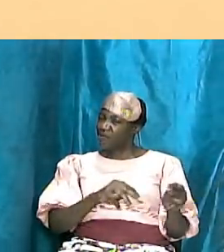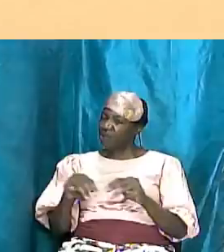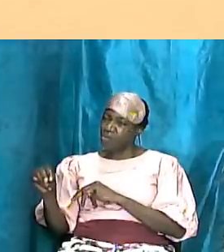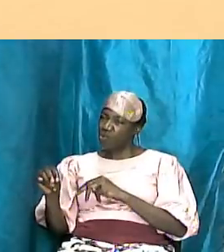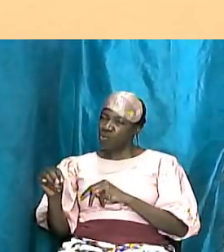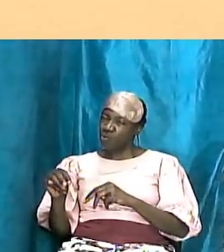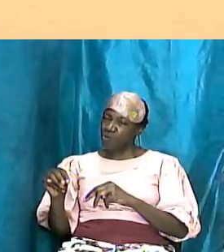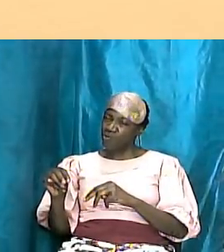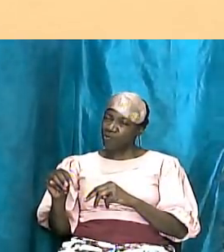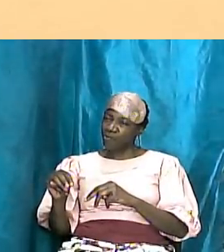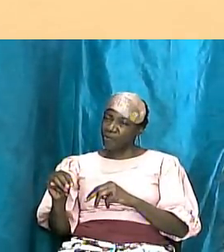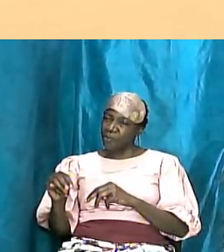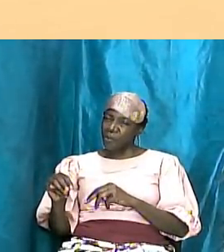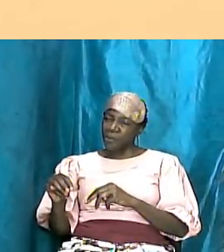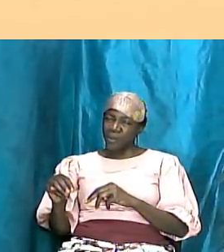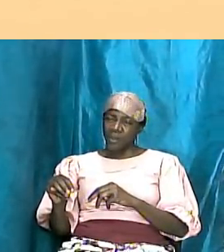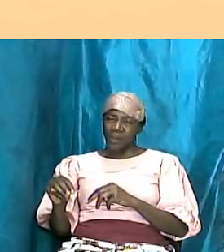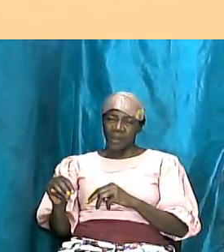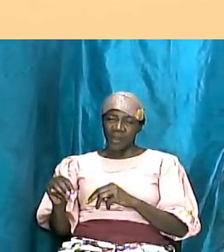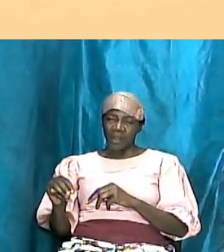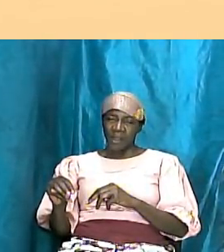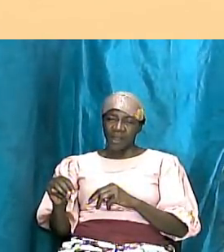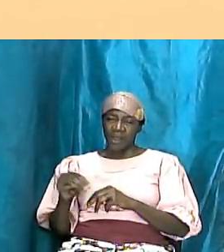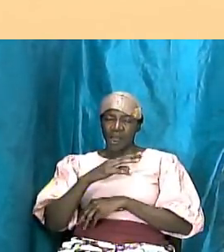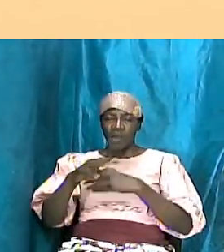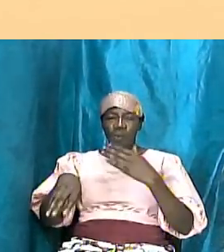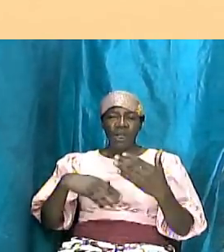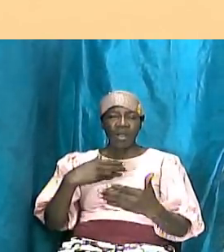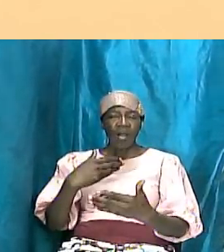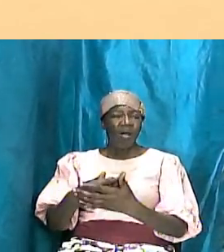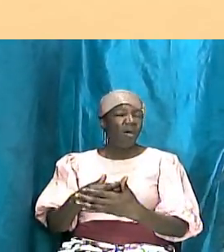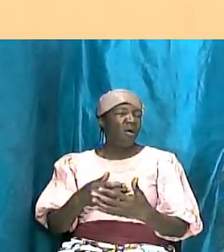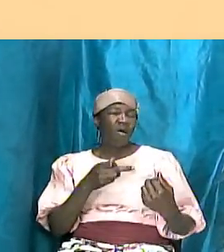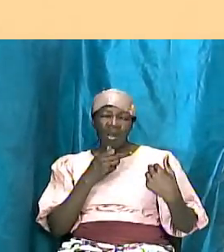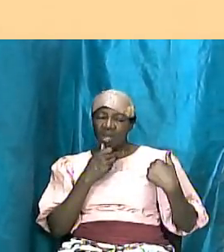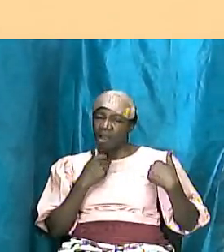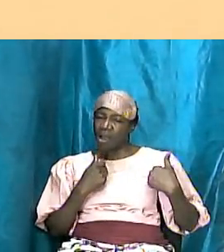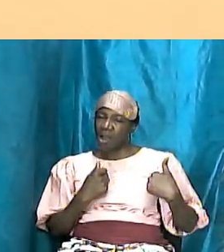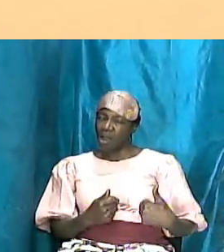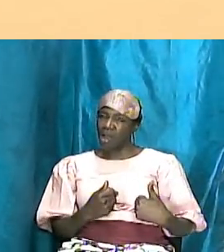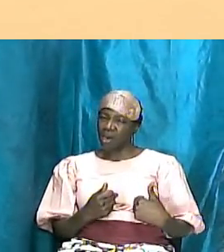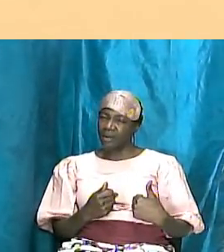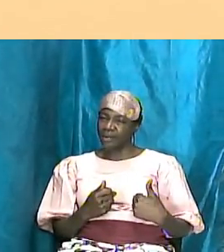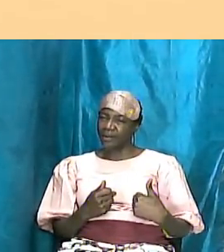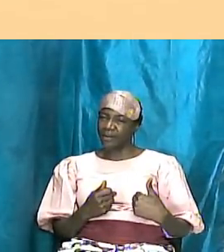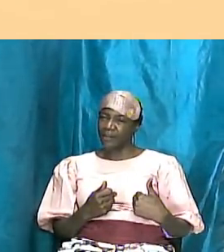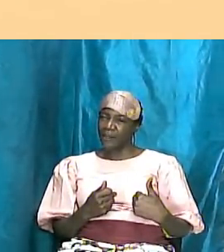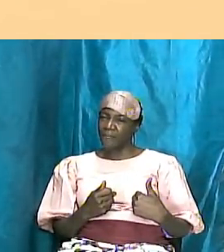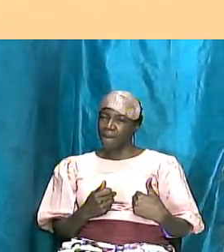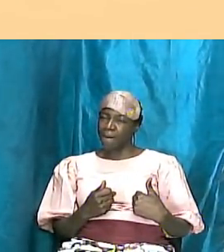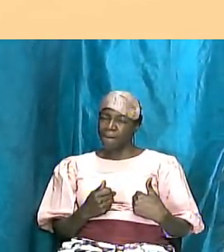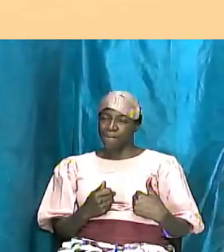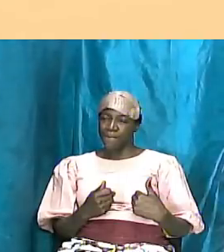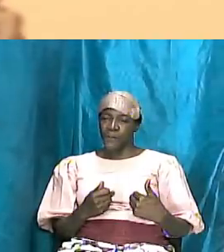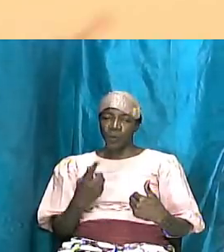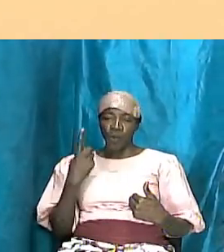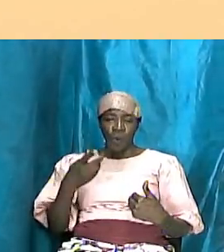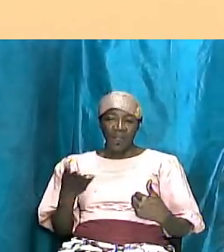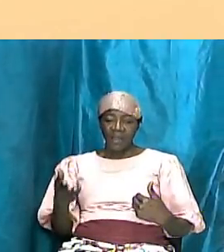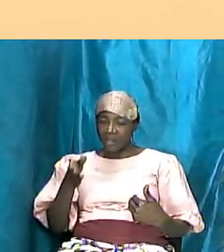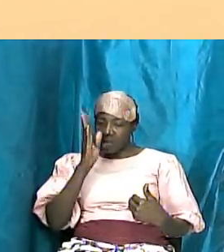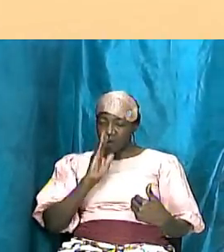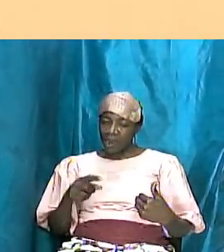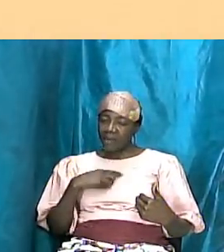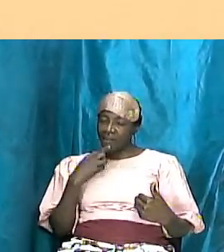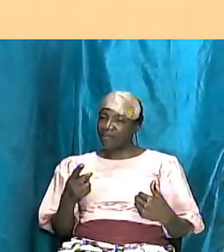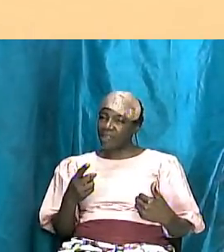with diligence and with all of our heart. And it is one of the things that God said through his prophet,